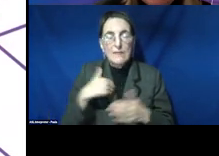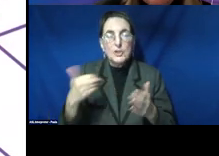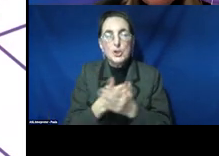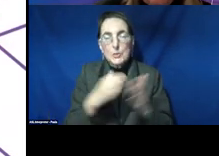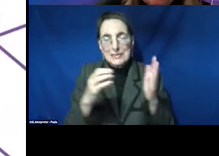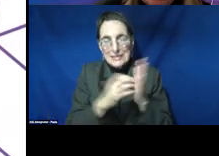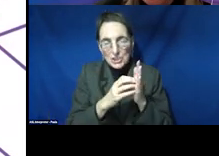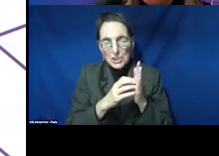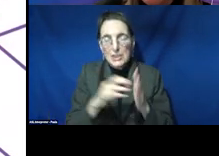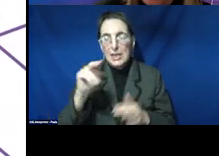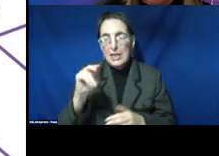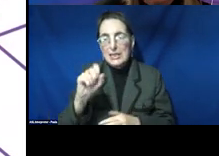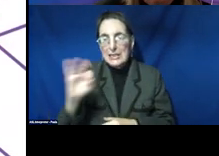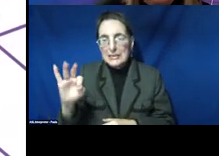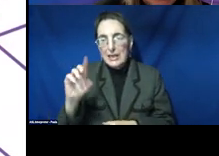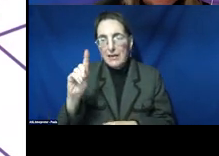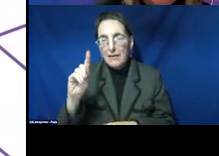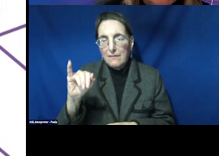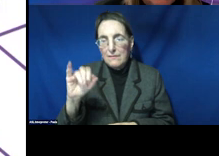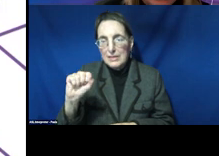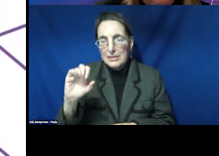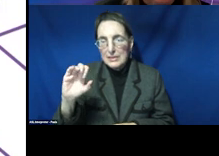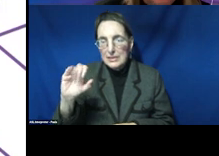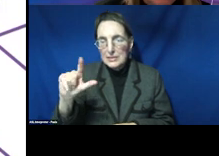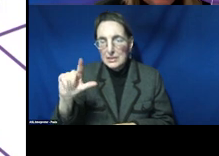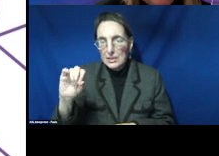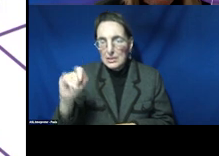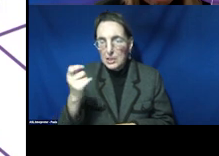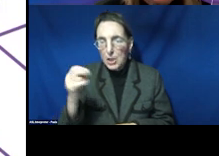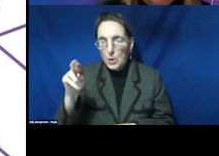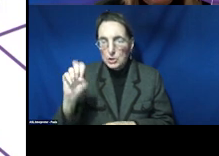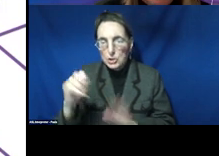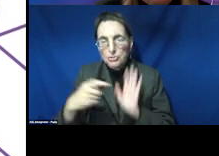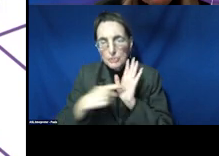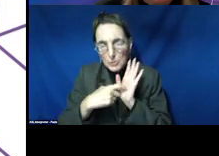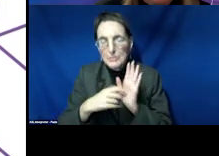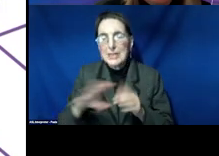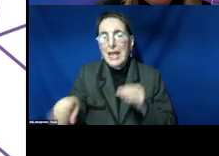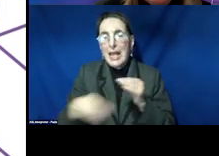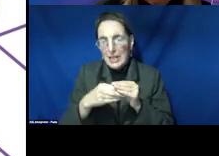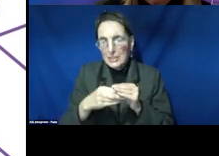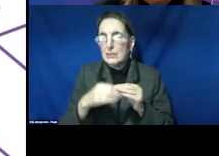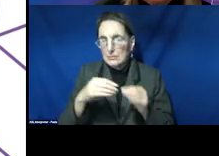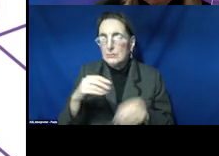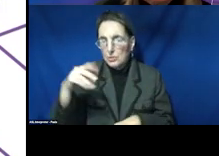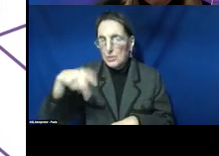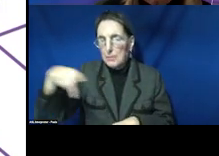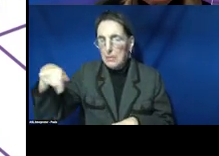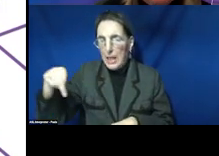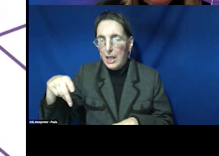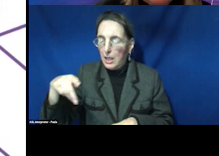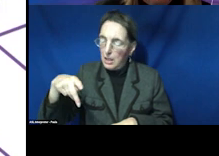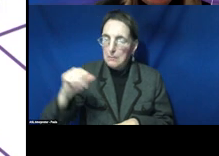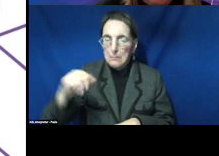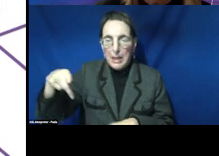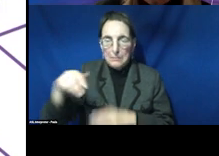on NSF disclosure requirements that has been added to the PAP guide. And it's